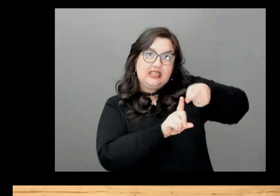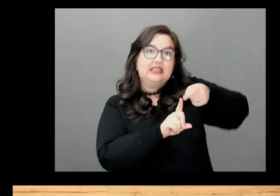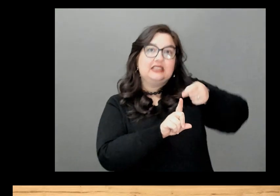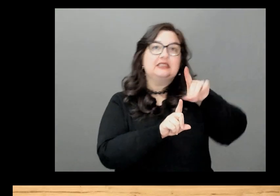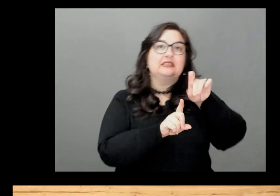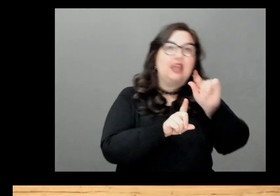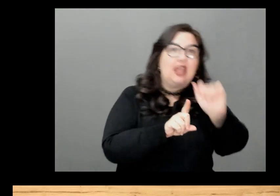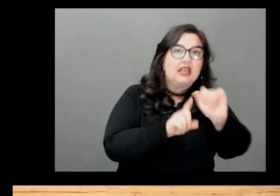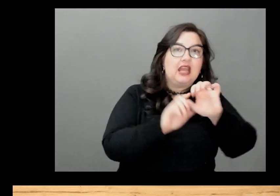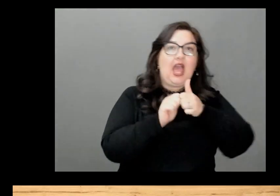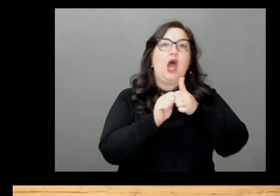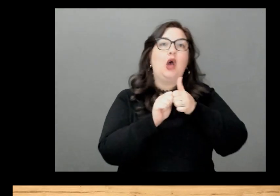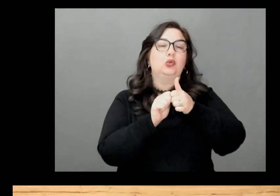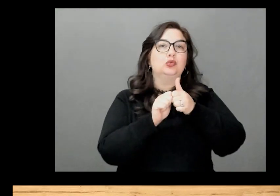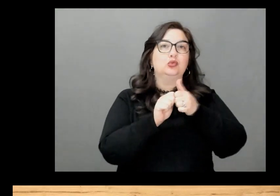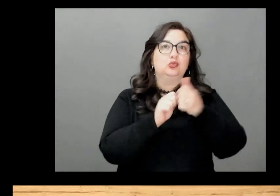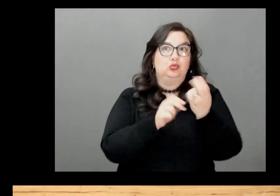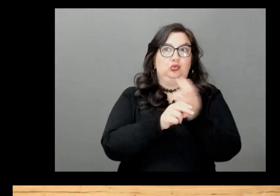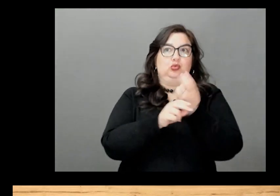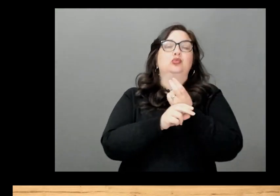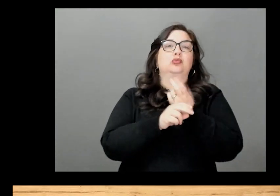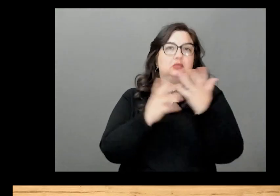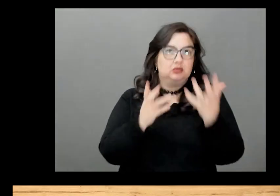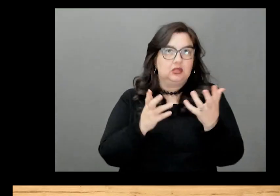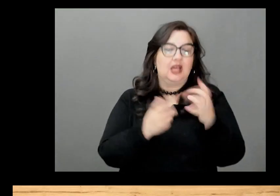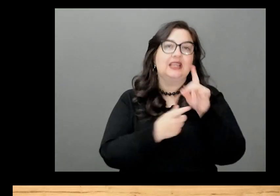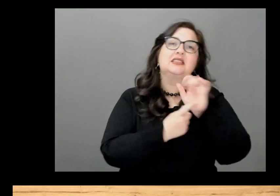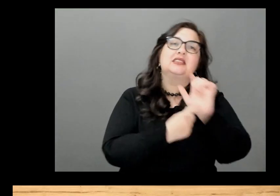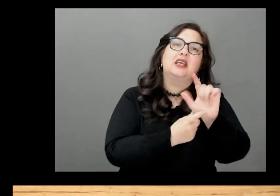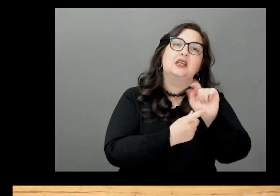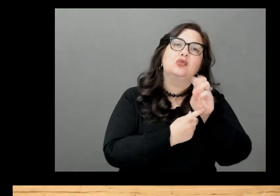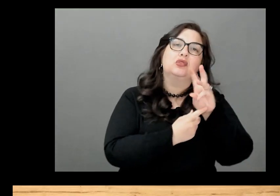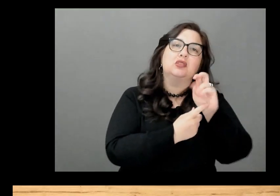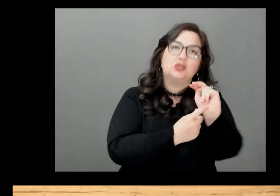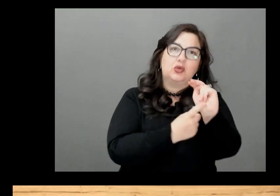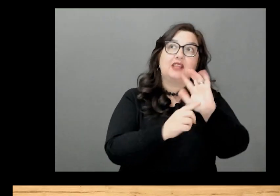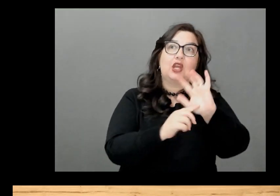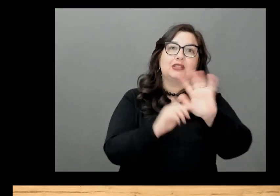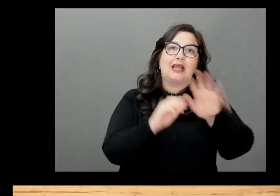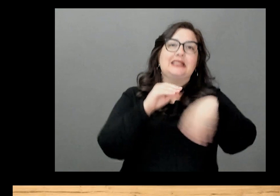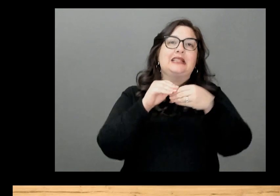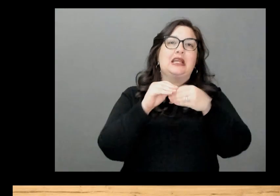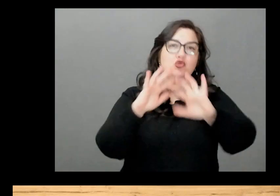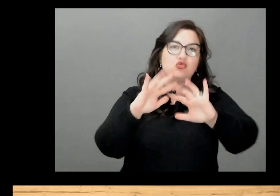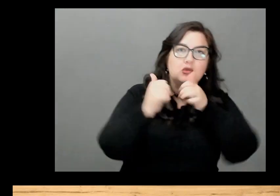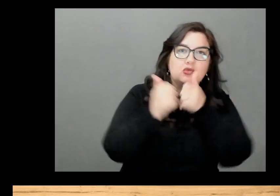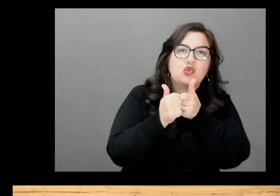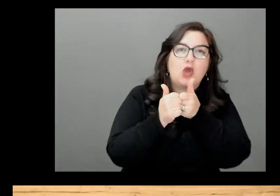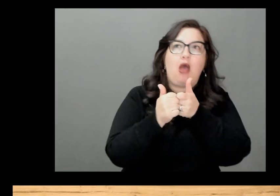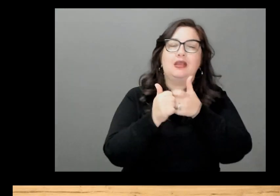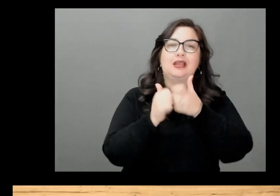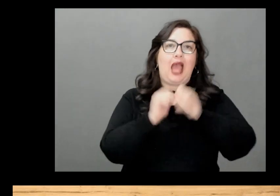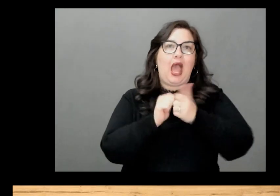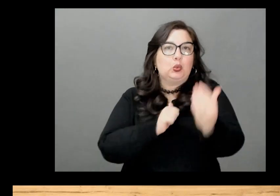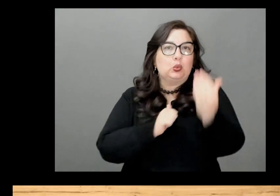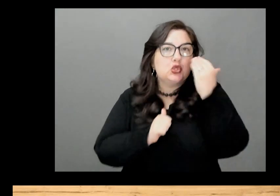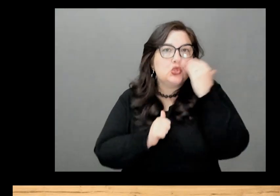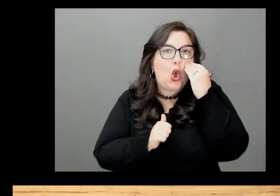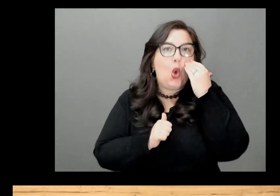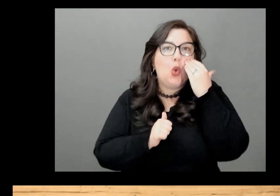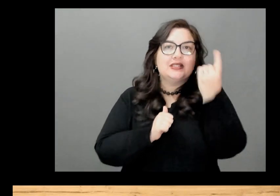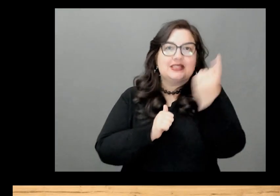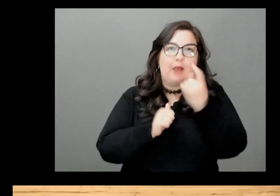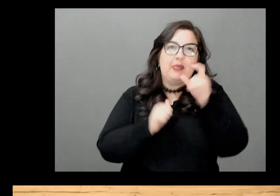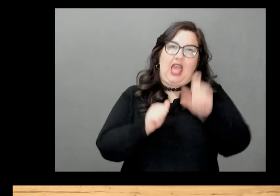data. But in a digital twin, we also have this additional challenge that in order to really know about something, we have to fuse lots